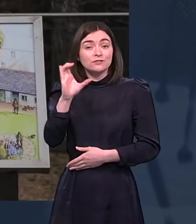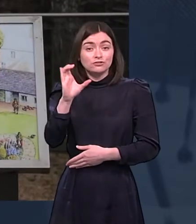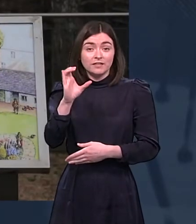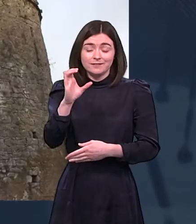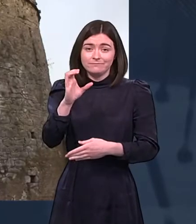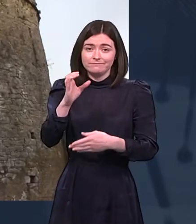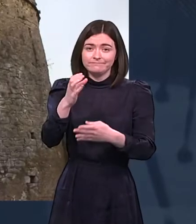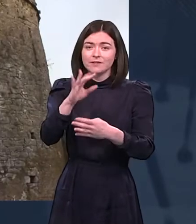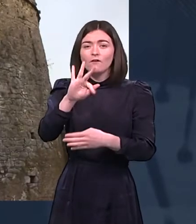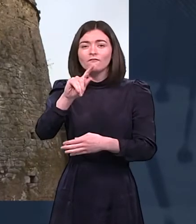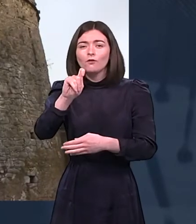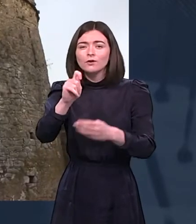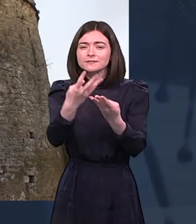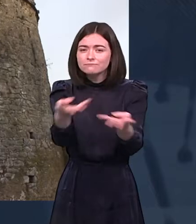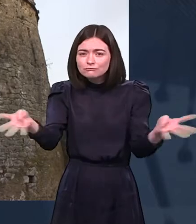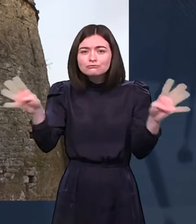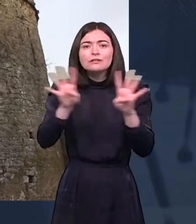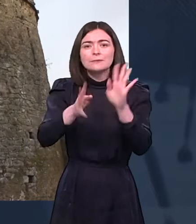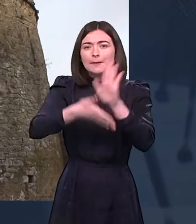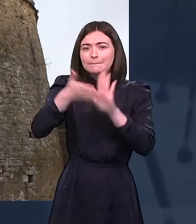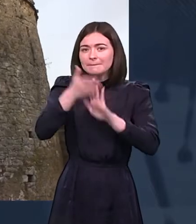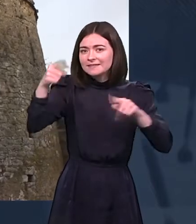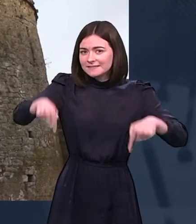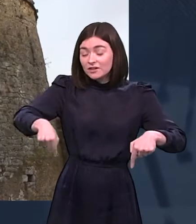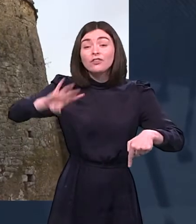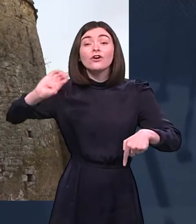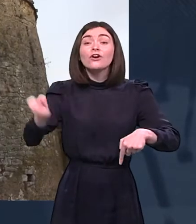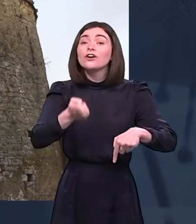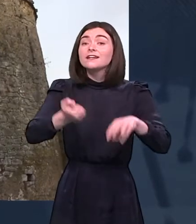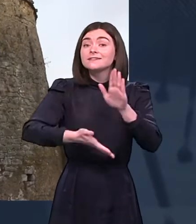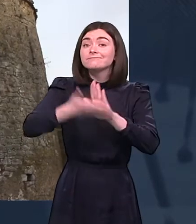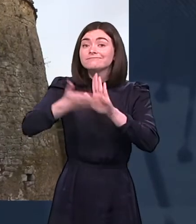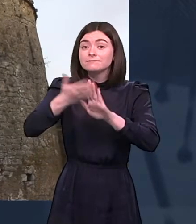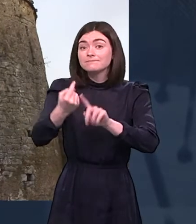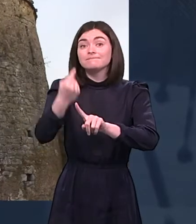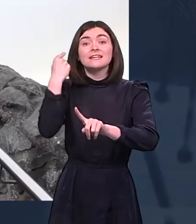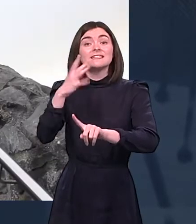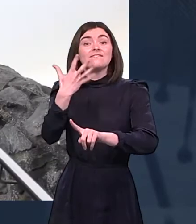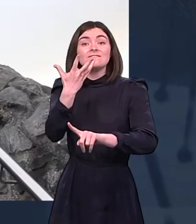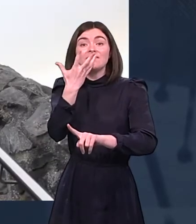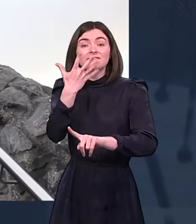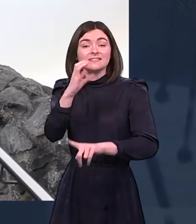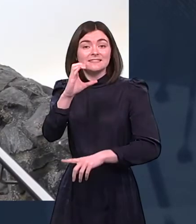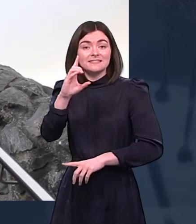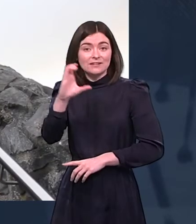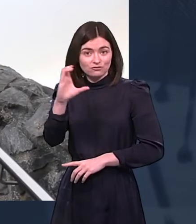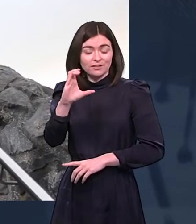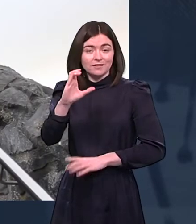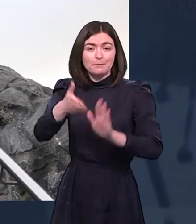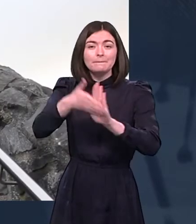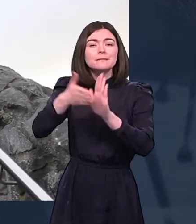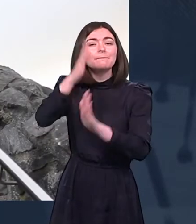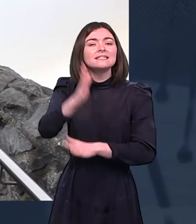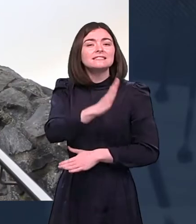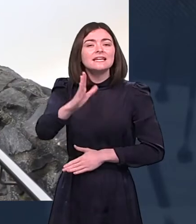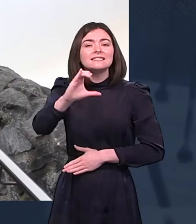area, now known as Kilkenny. The earliest permanent settlement dates around to the 5th century, constructed by Saint Kieran, who